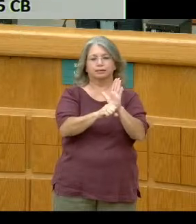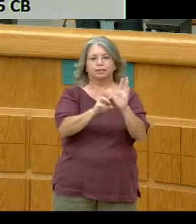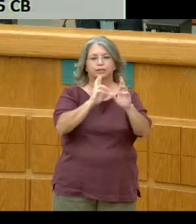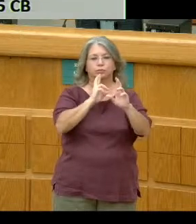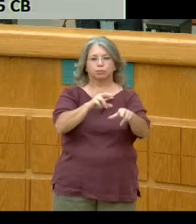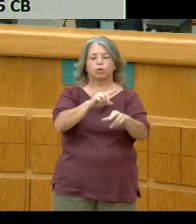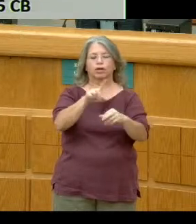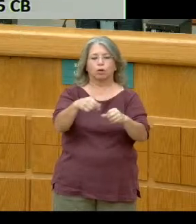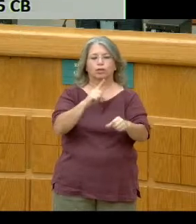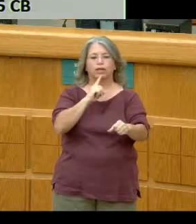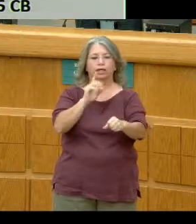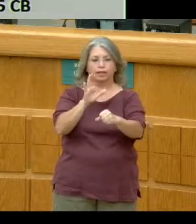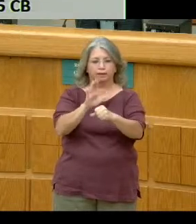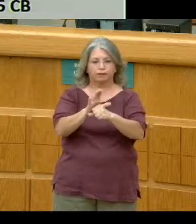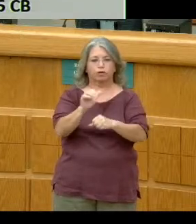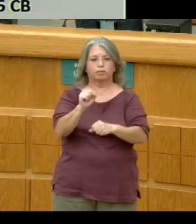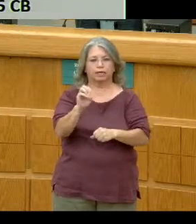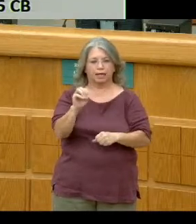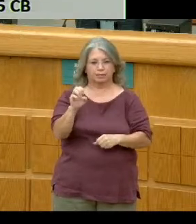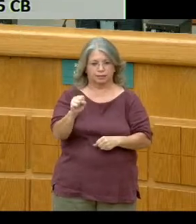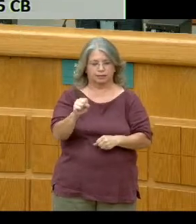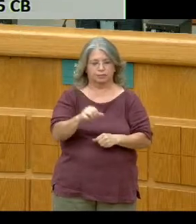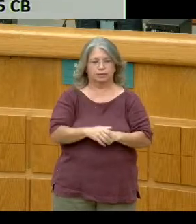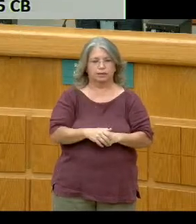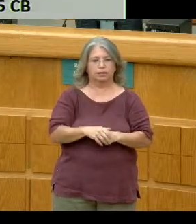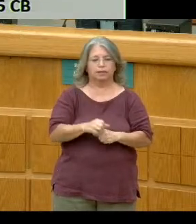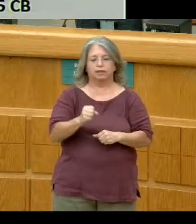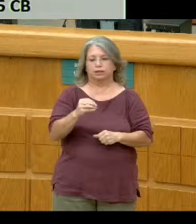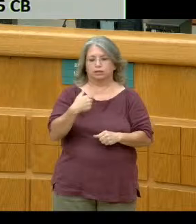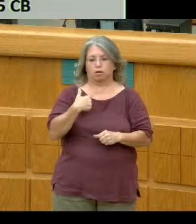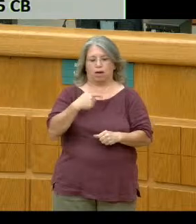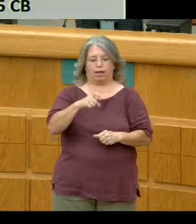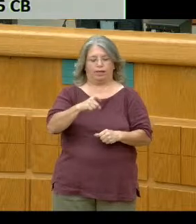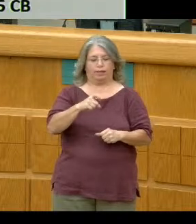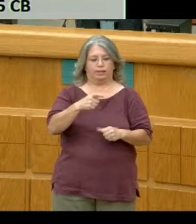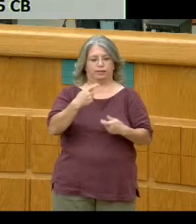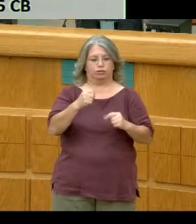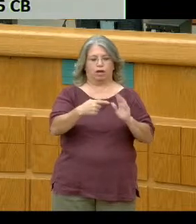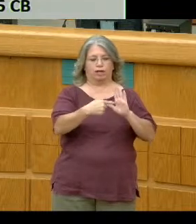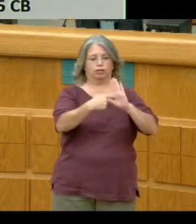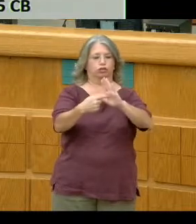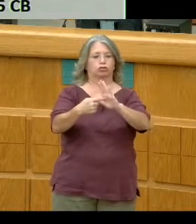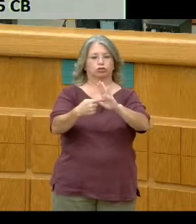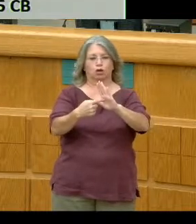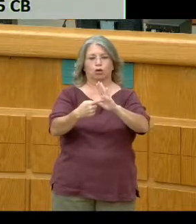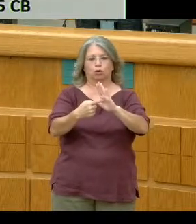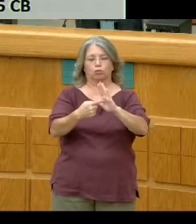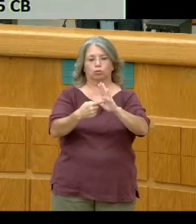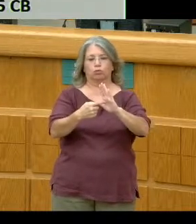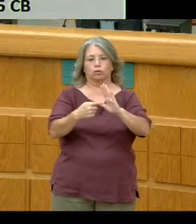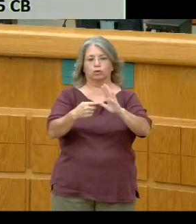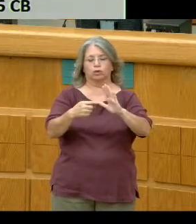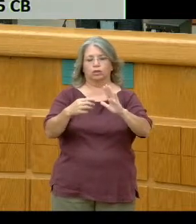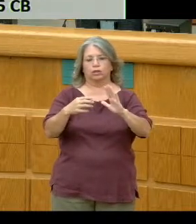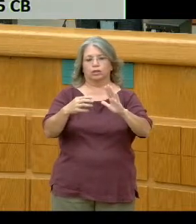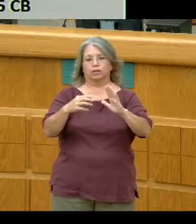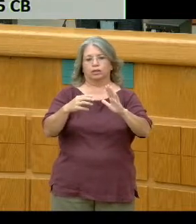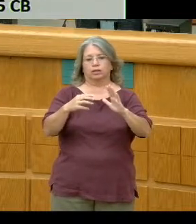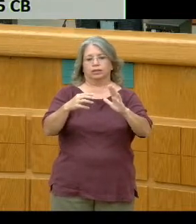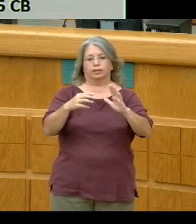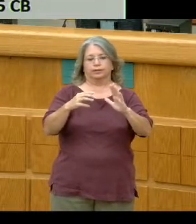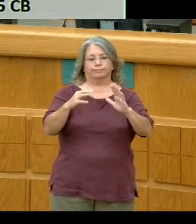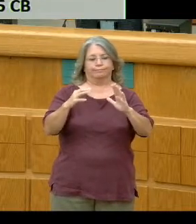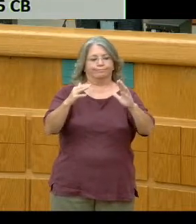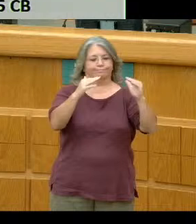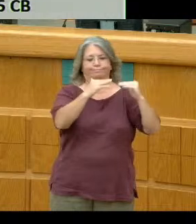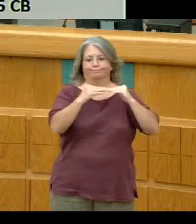a level playing field between the Coastal Bend, between different counties in the Coastal Bend, because this is mainly a Nueces thing, we need to